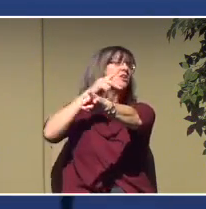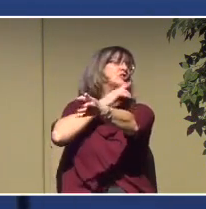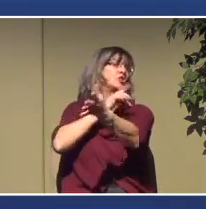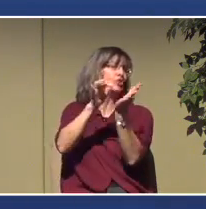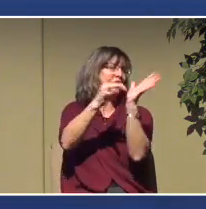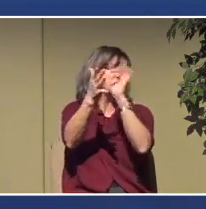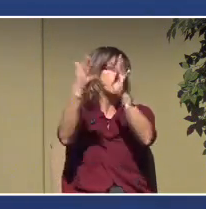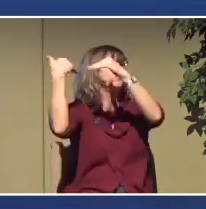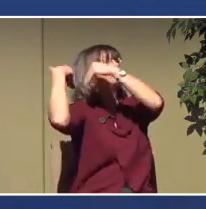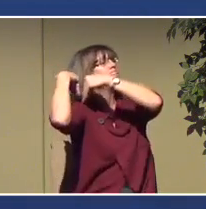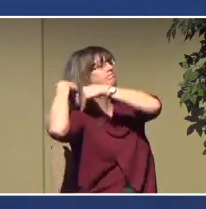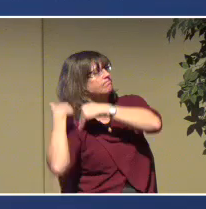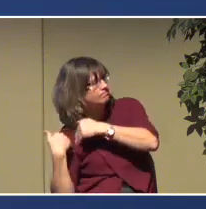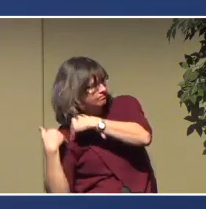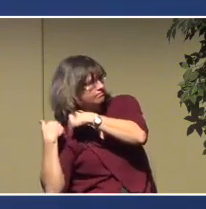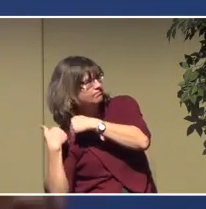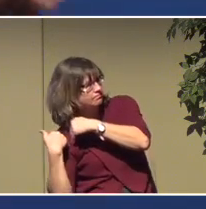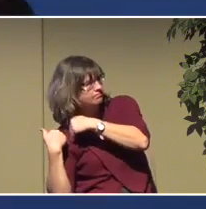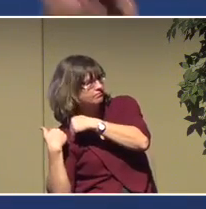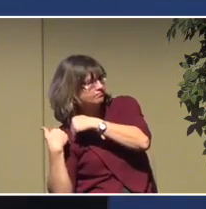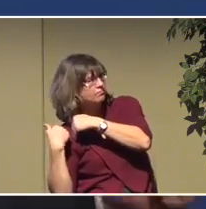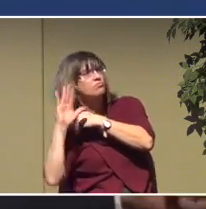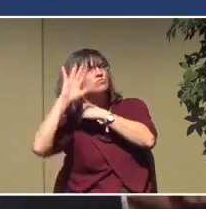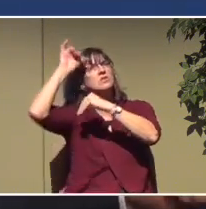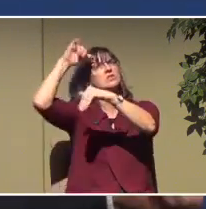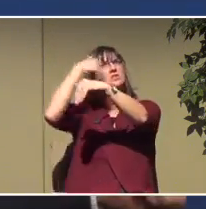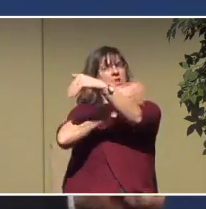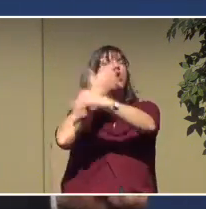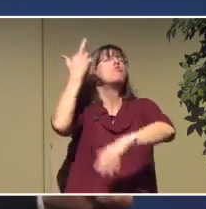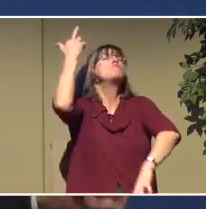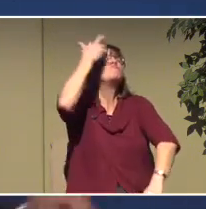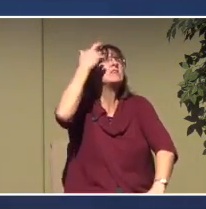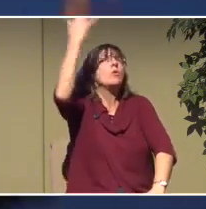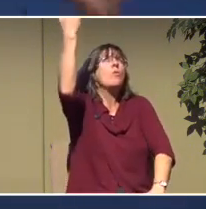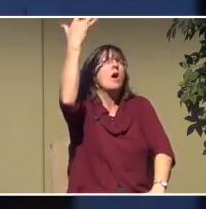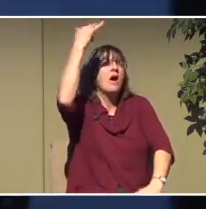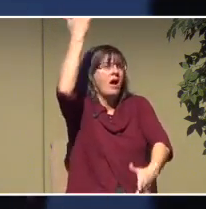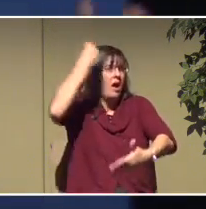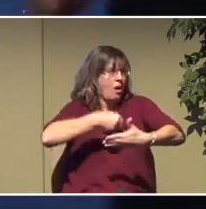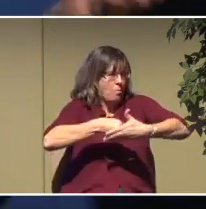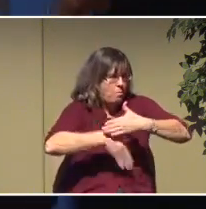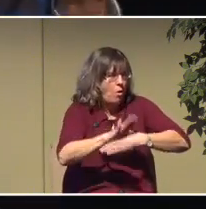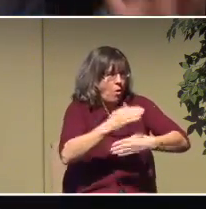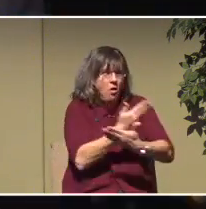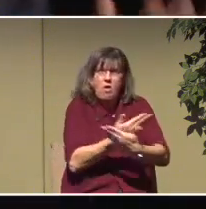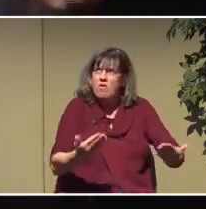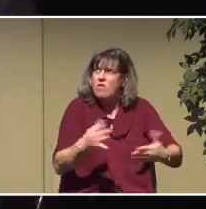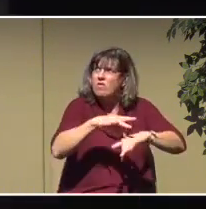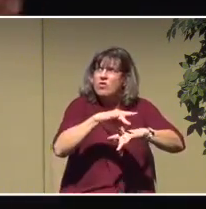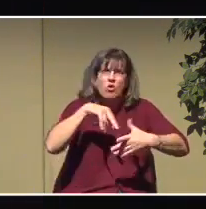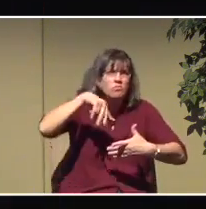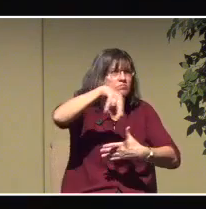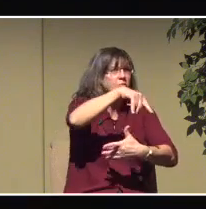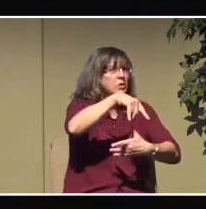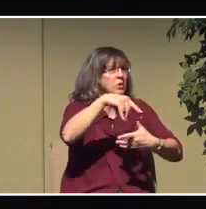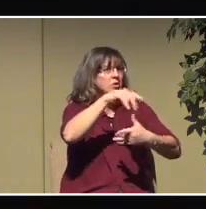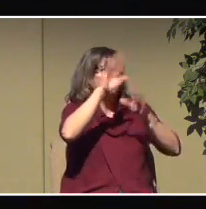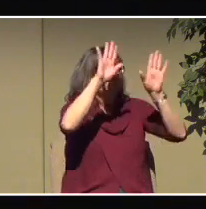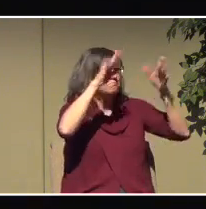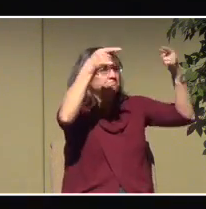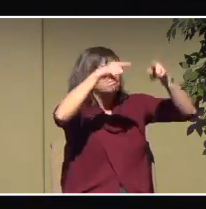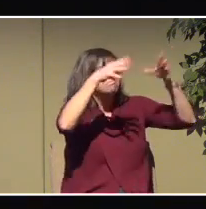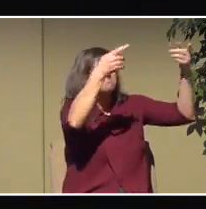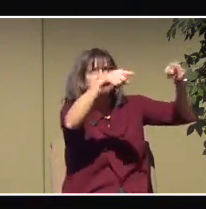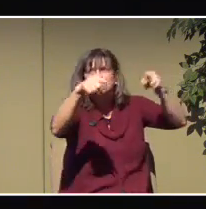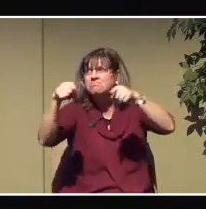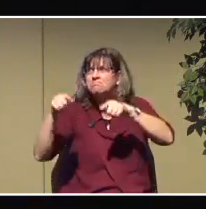Son. And so it was that the Son had come. To do the Father's will, that's what Jesus always did. He said,